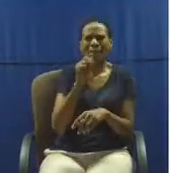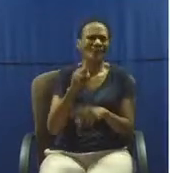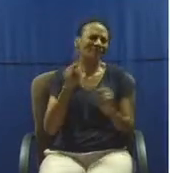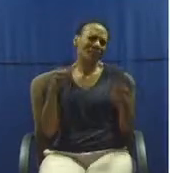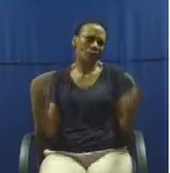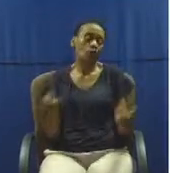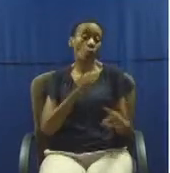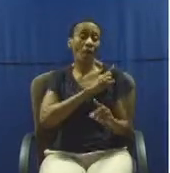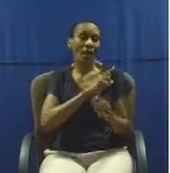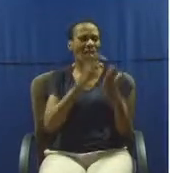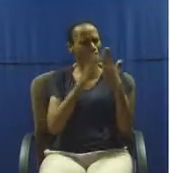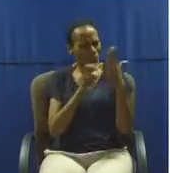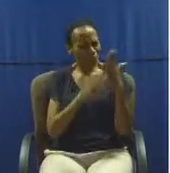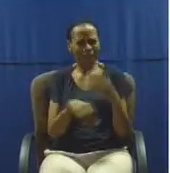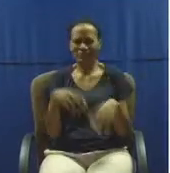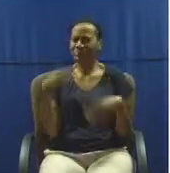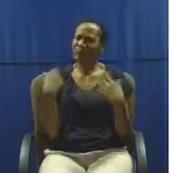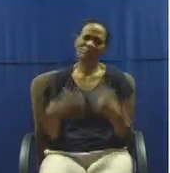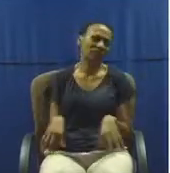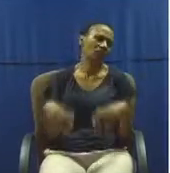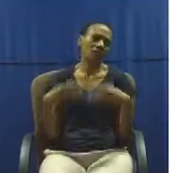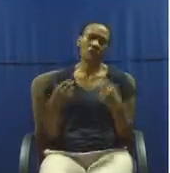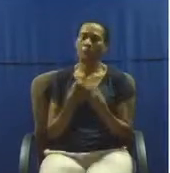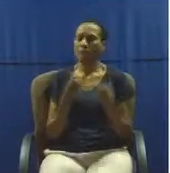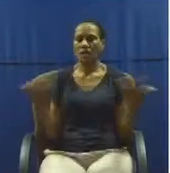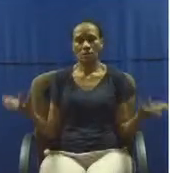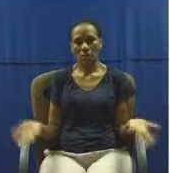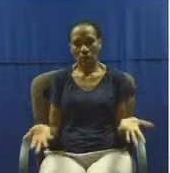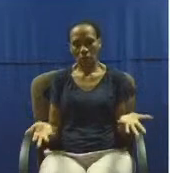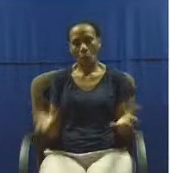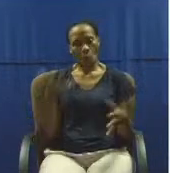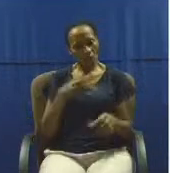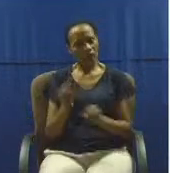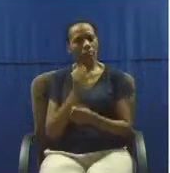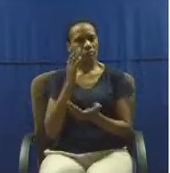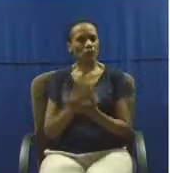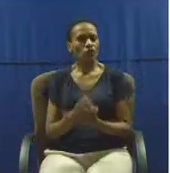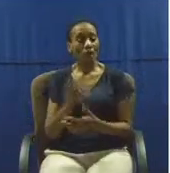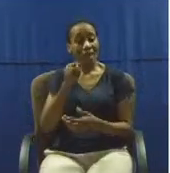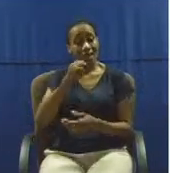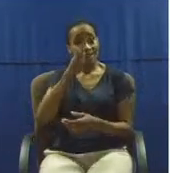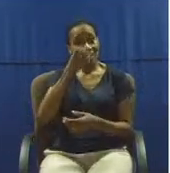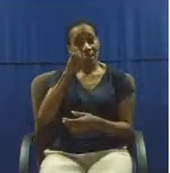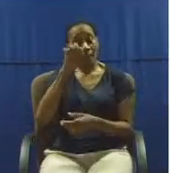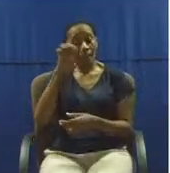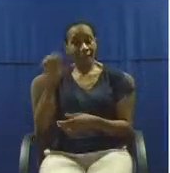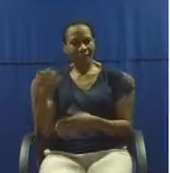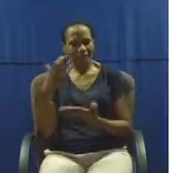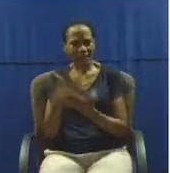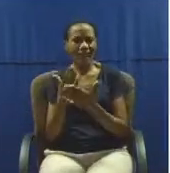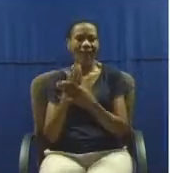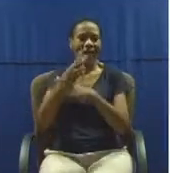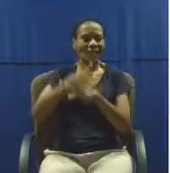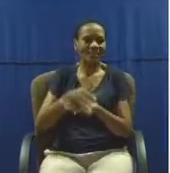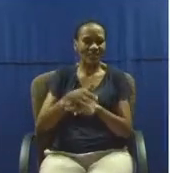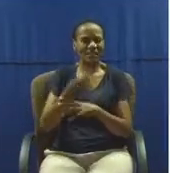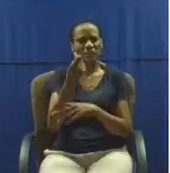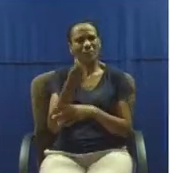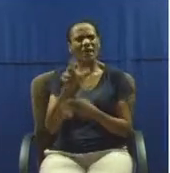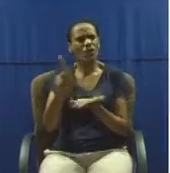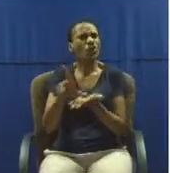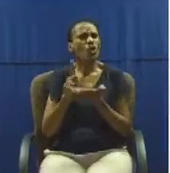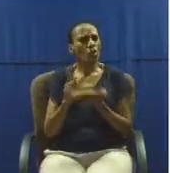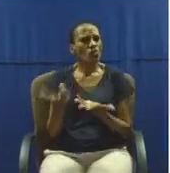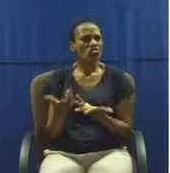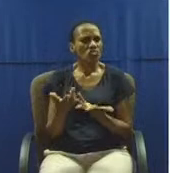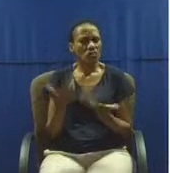private and government funding institutions to also make it easier for SMEs to access the credit needed to operate